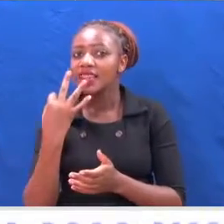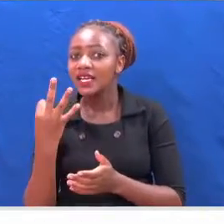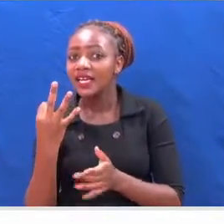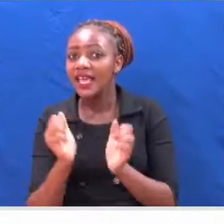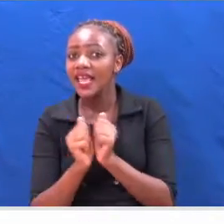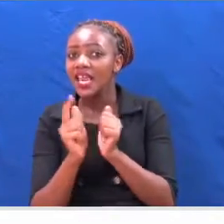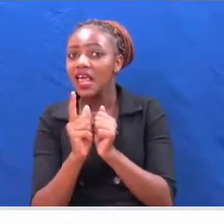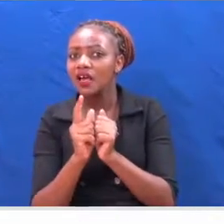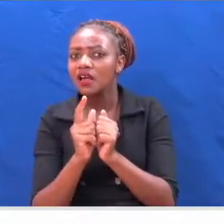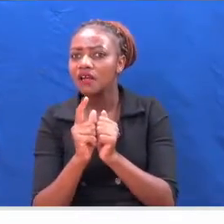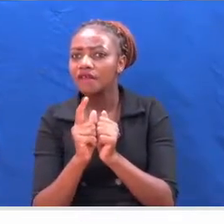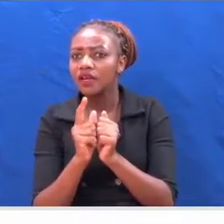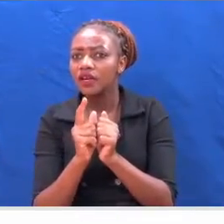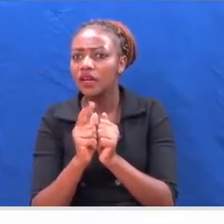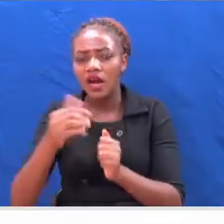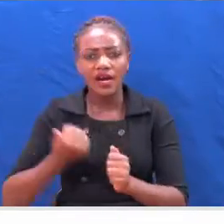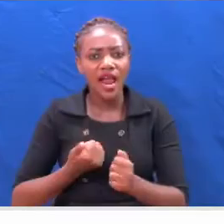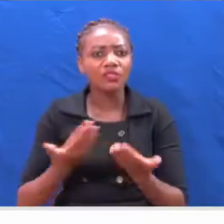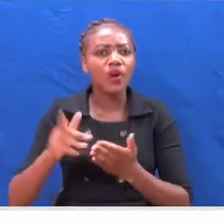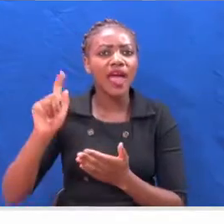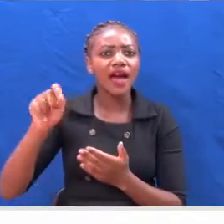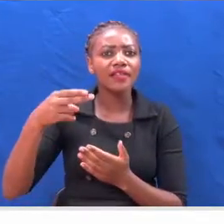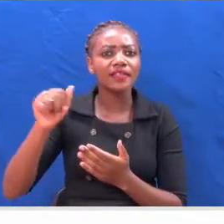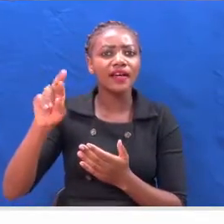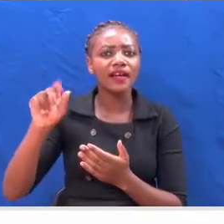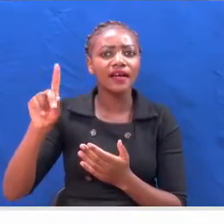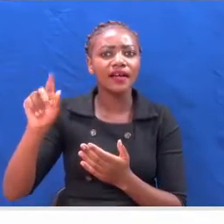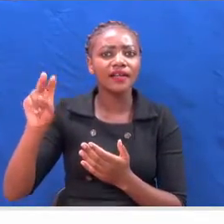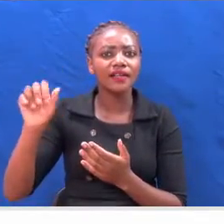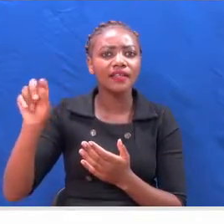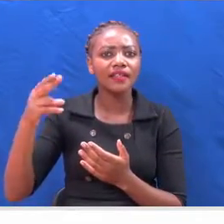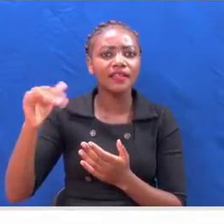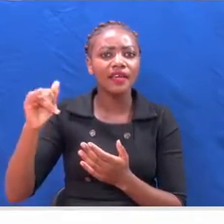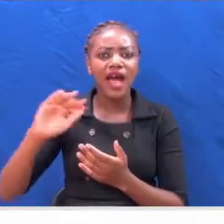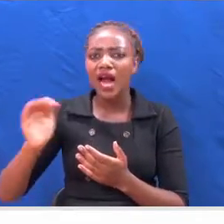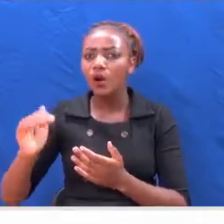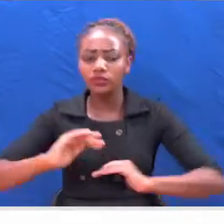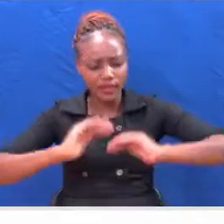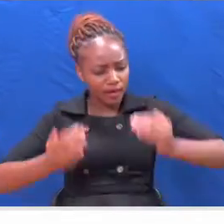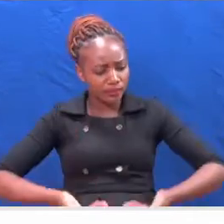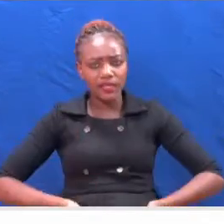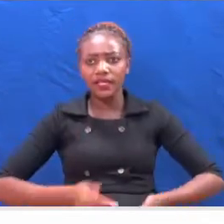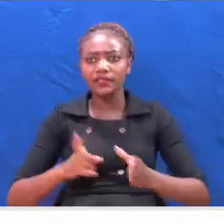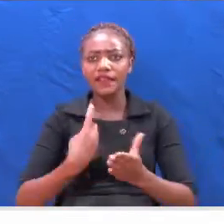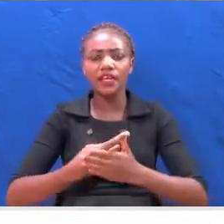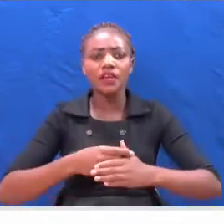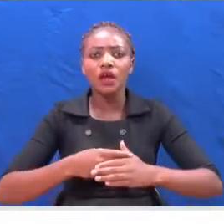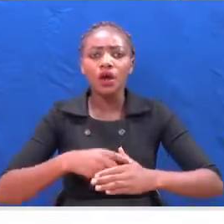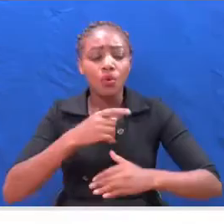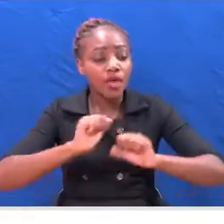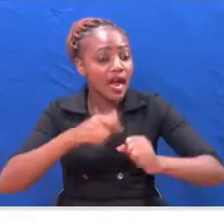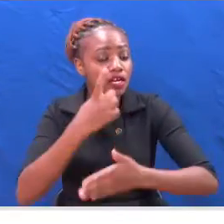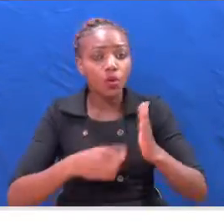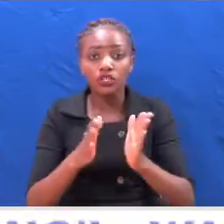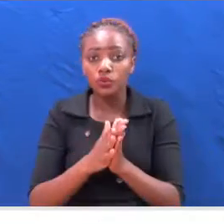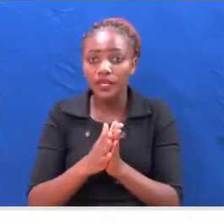girls in Tharaka Nithi are expecting. But we have agreed again because of the teamwork we have with